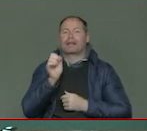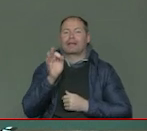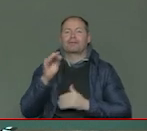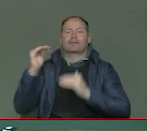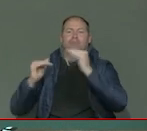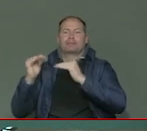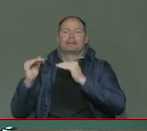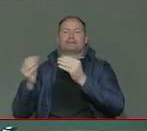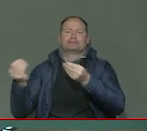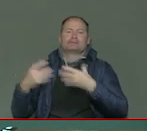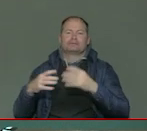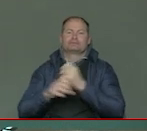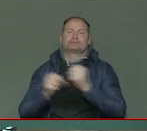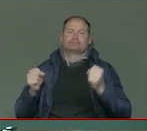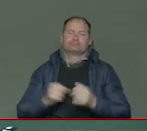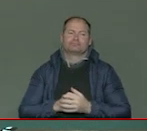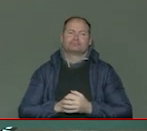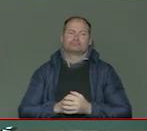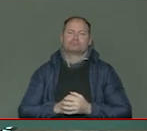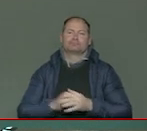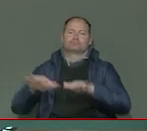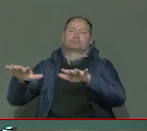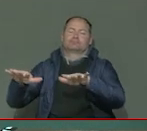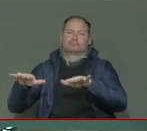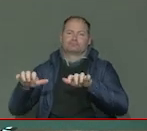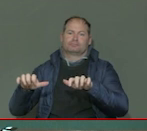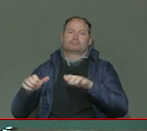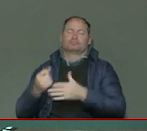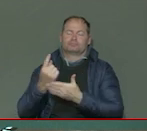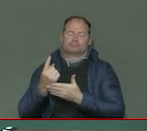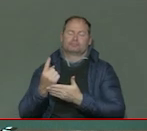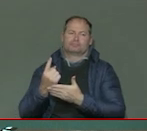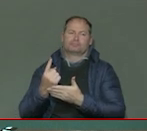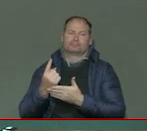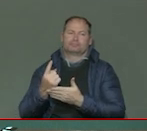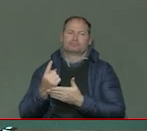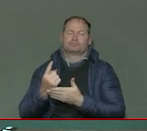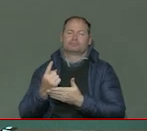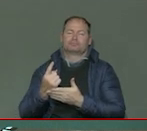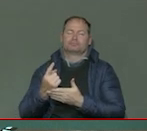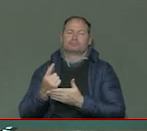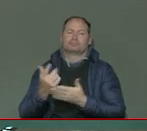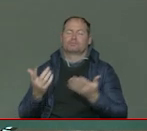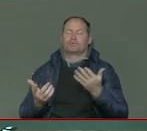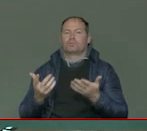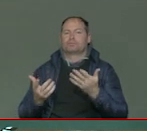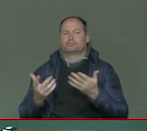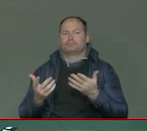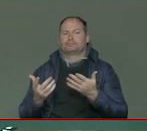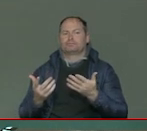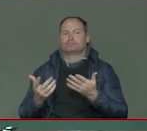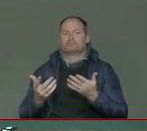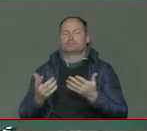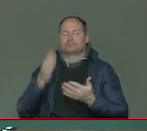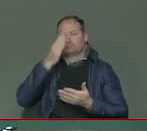balance. And we said that normally in the exams that normally happens that way. They don't give you, or they can leave out any one